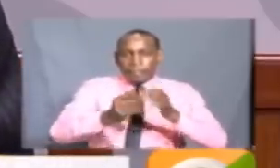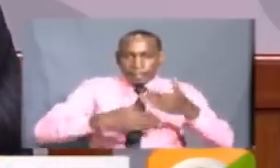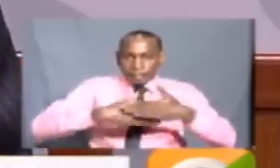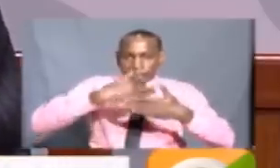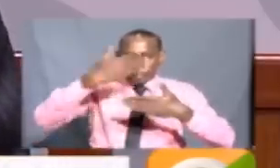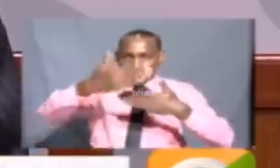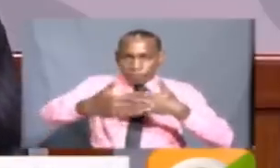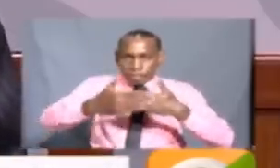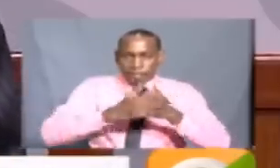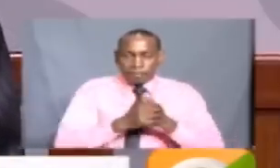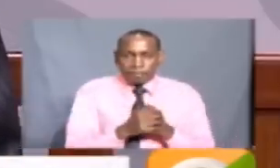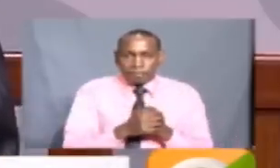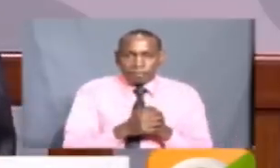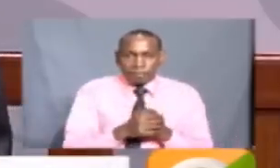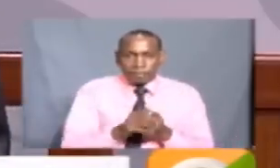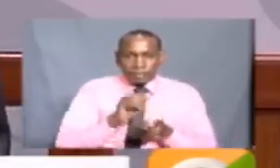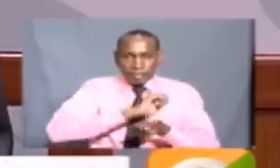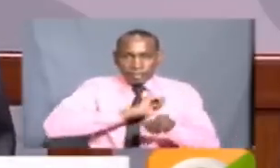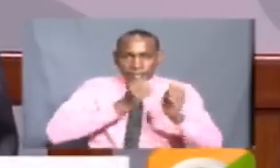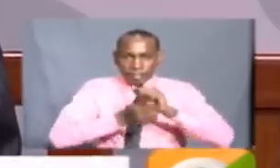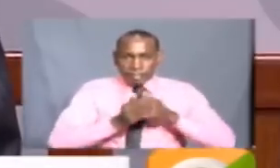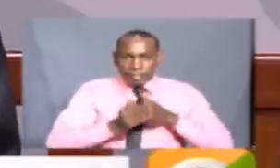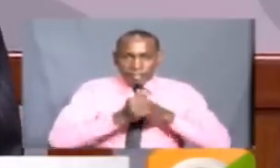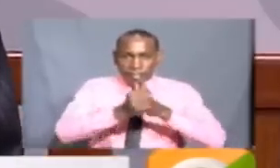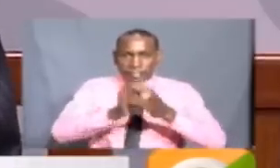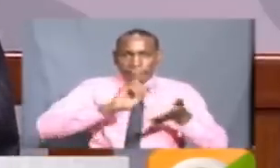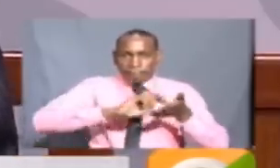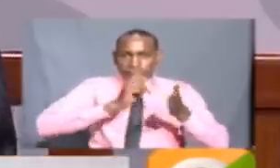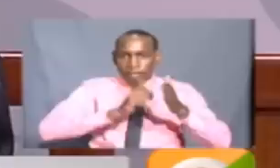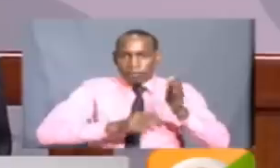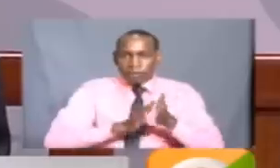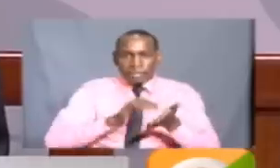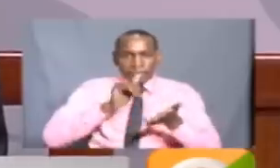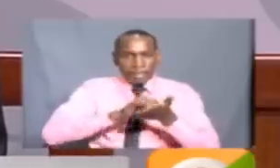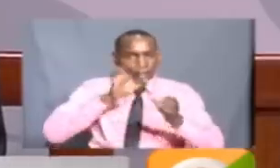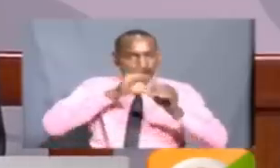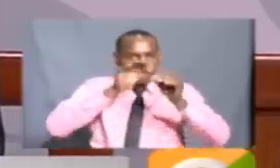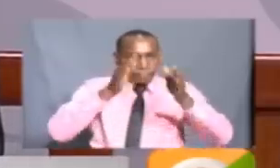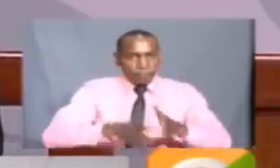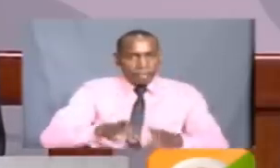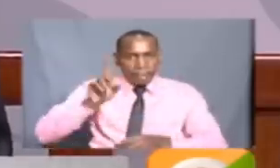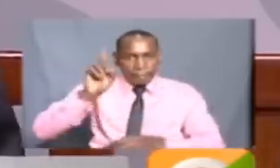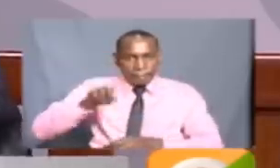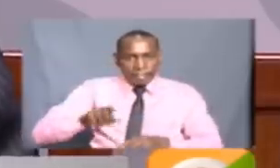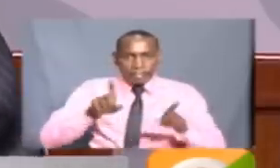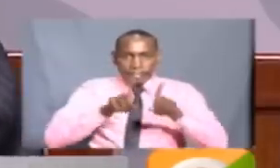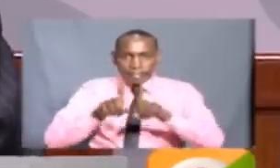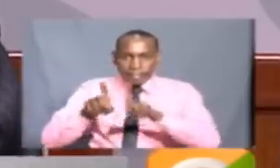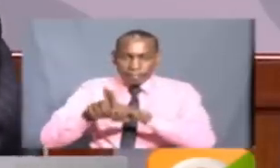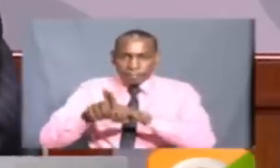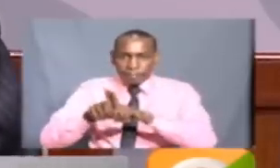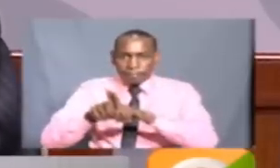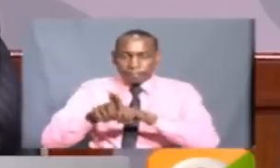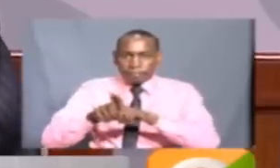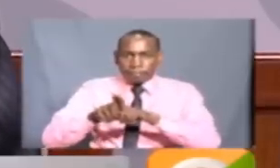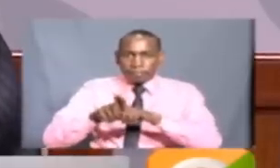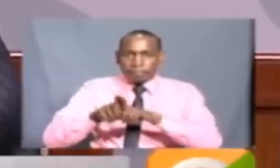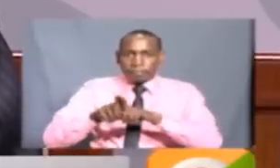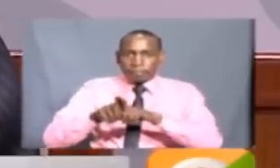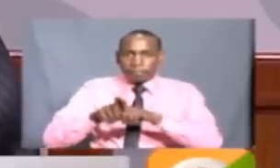forward. And the redefinition of leadership means, therefore, that the electorate must also be recalibrated